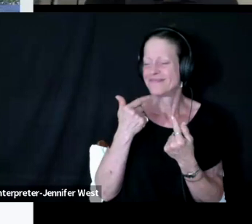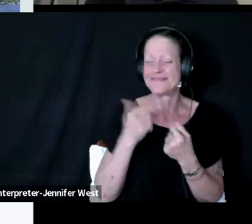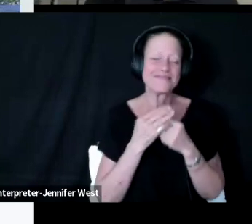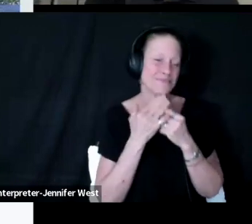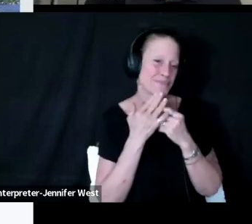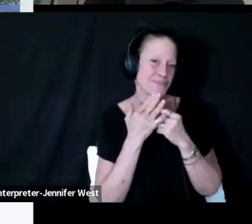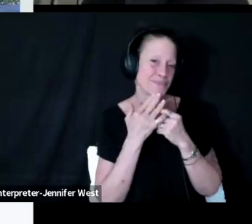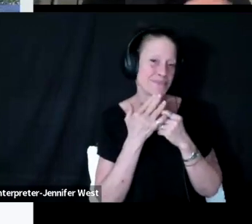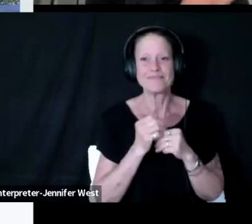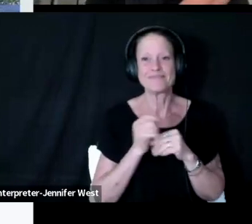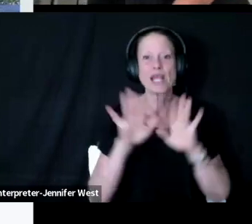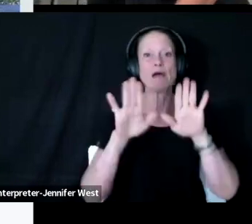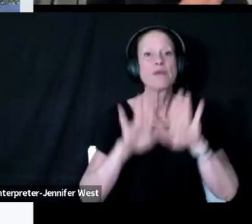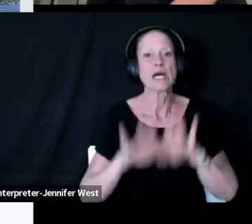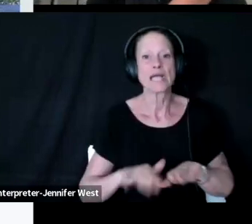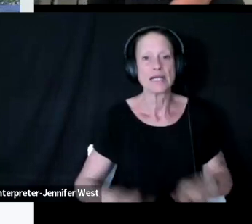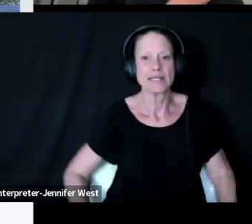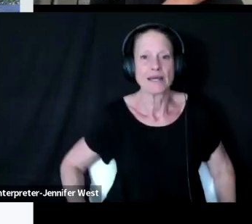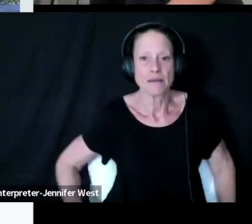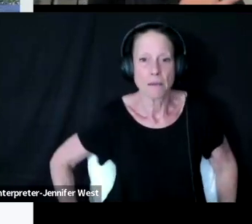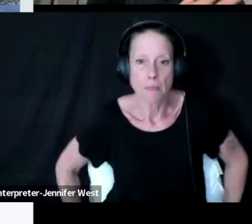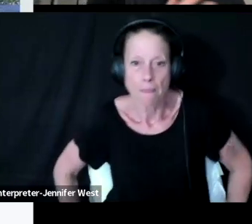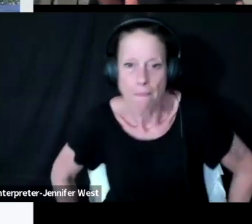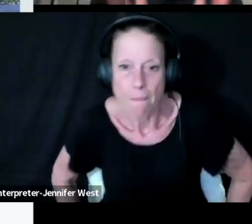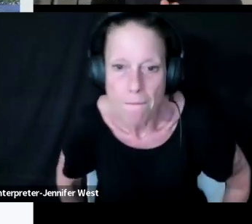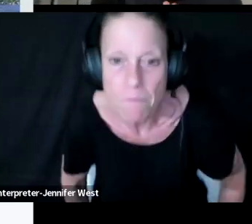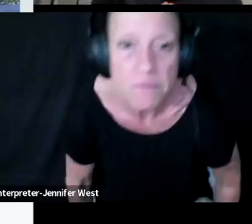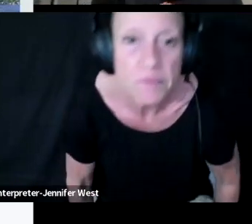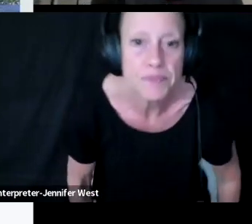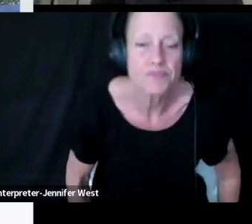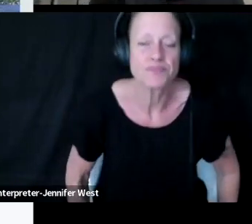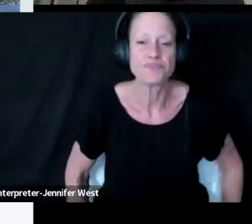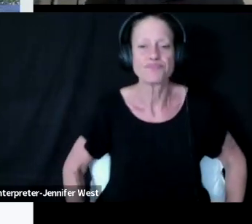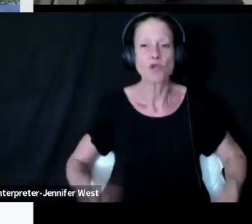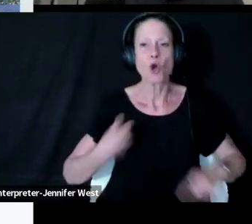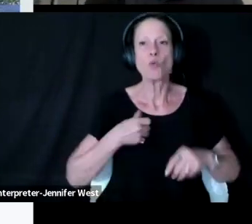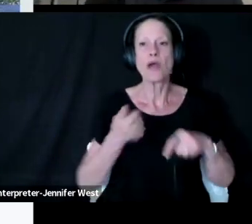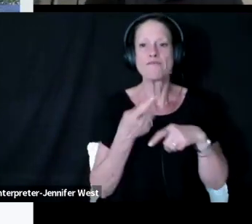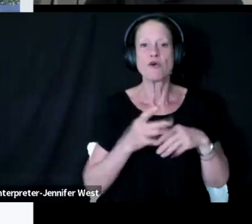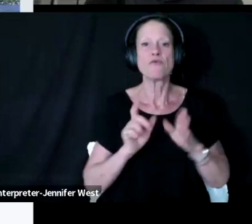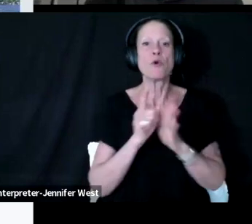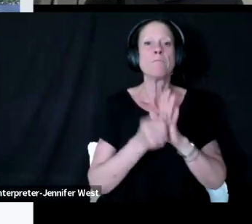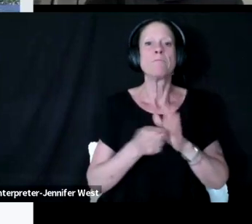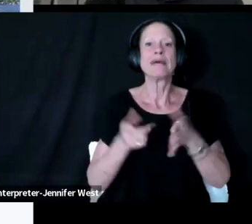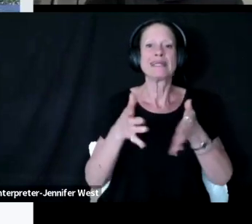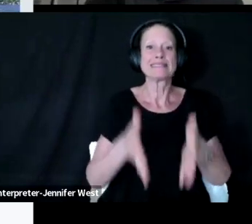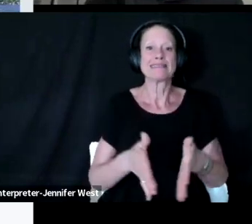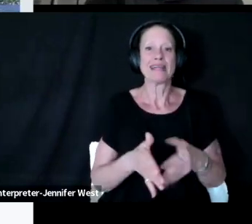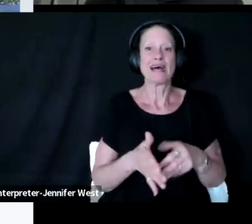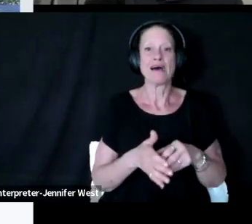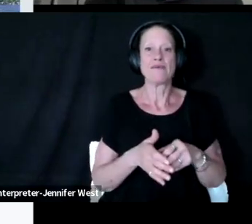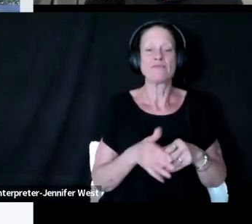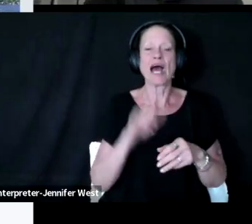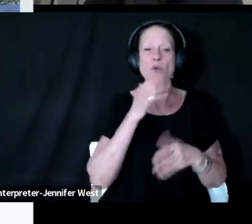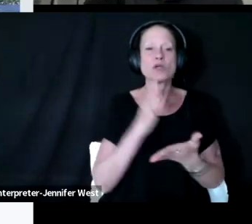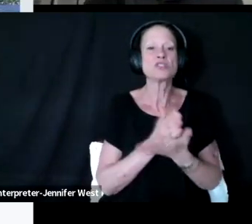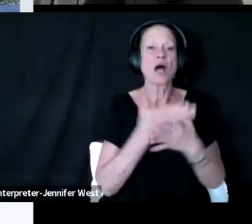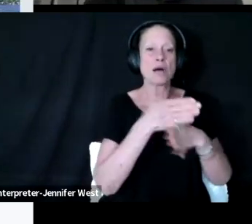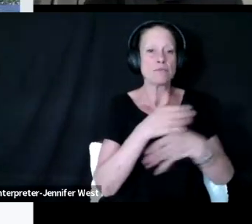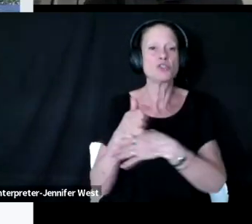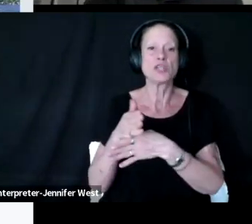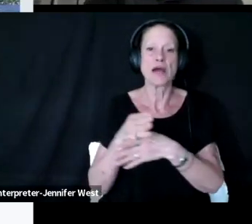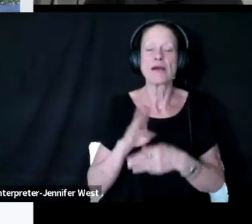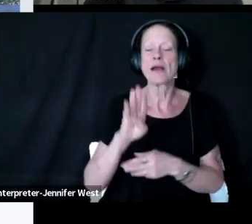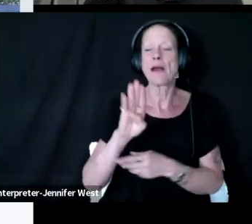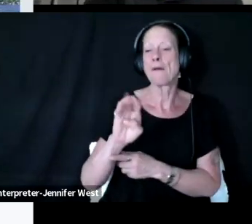Okay, fantastic. All right, well, it looks like we have a few minutes left. What I'd love to do now, I'm gonna unshare. Melissa, if